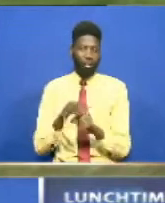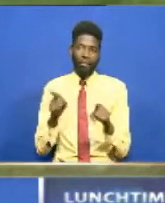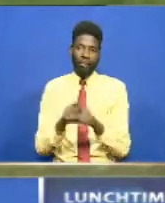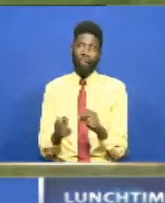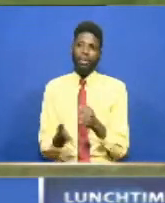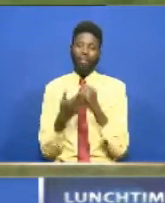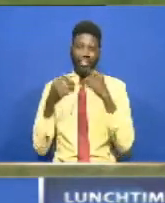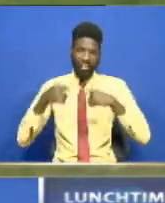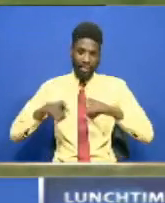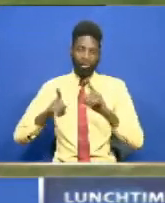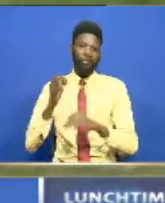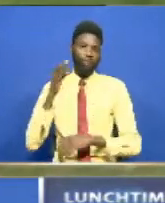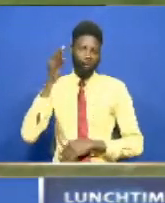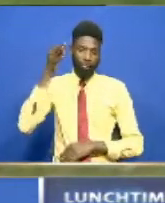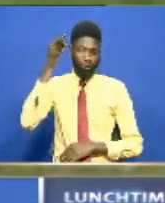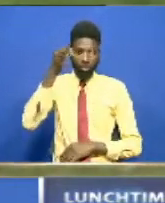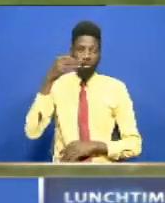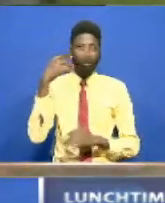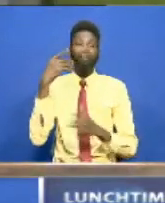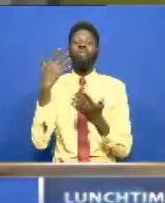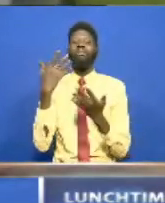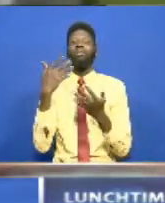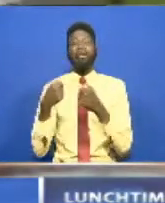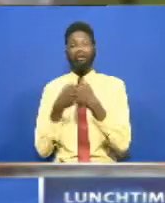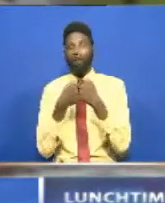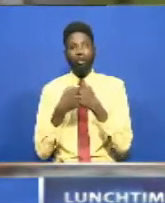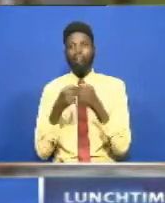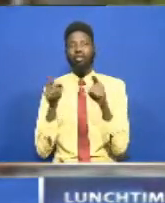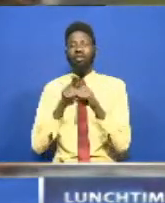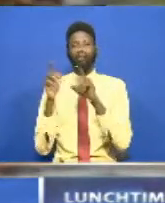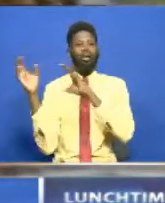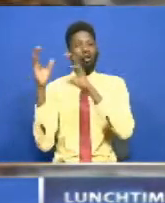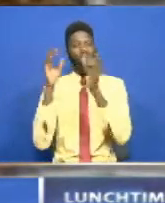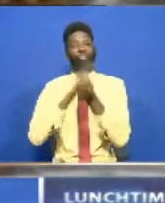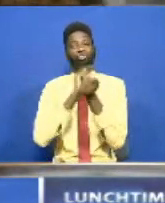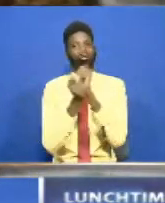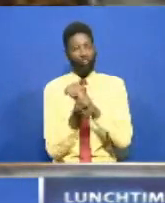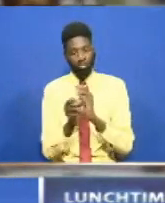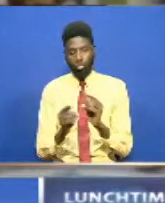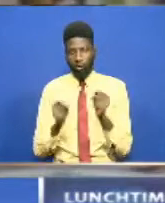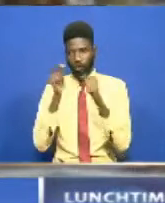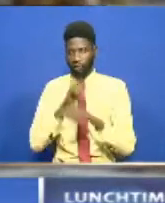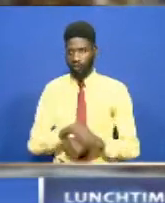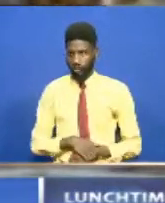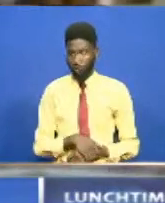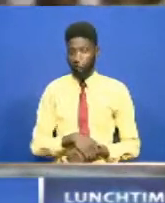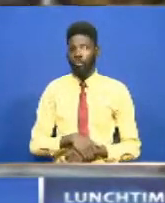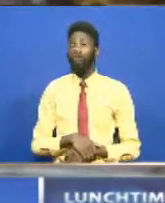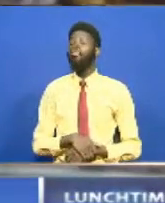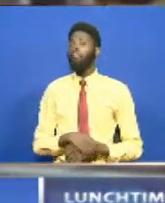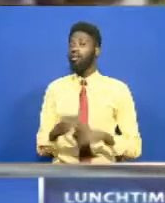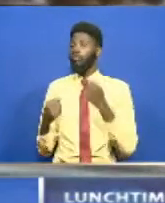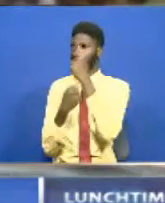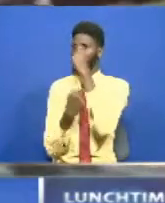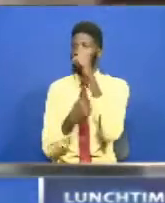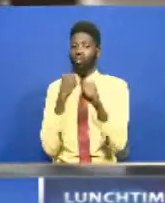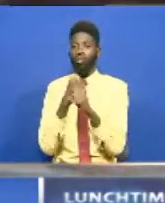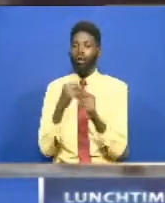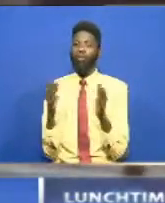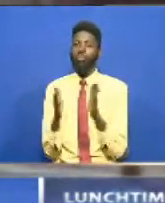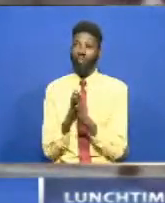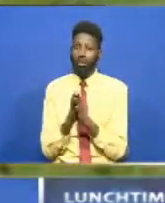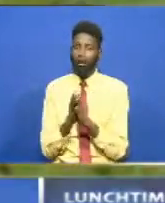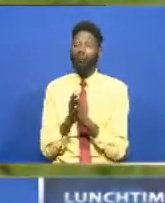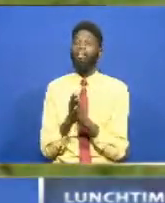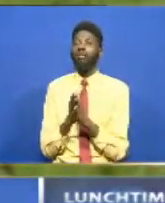withstand future crises such as climate change. Under the arrangement, in which the foundation teamed up with Alluvial Agriculture, a farming